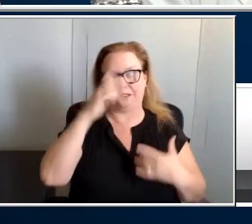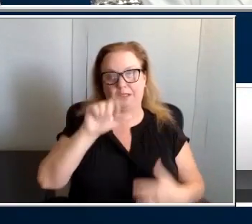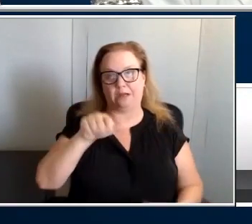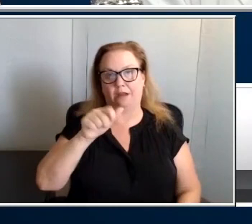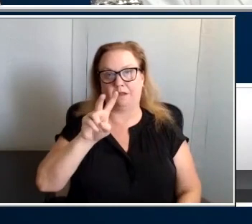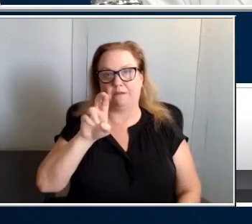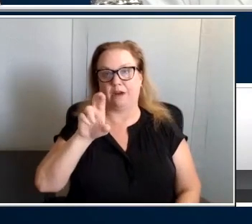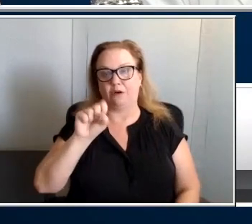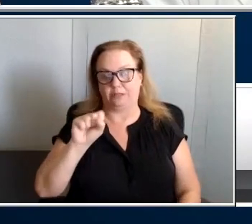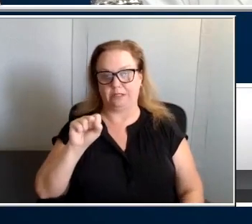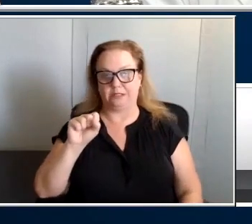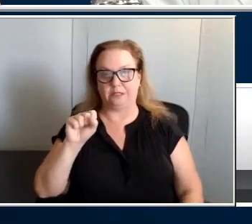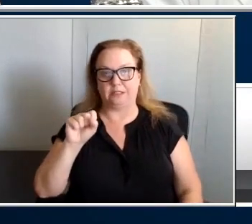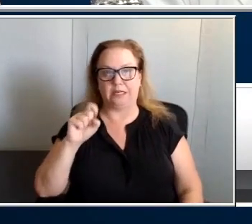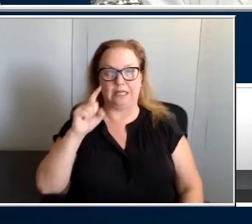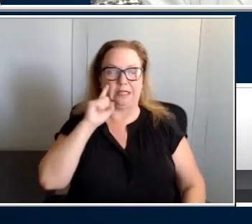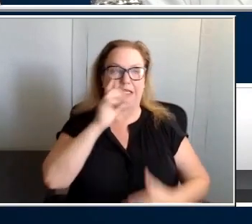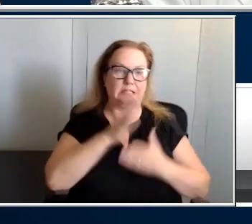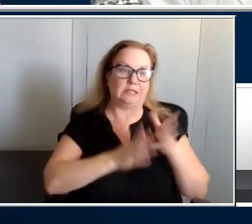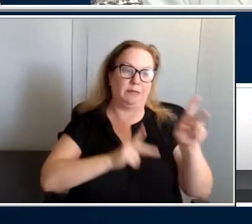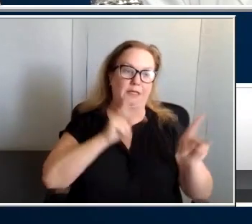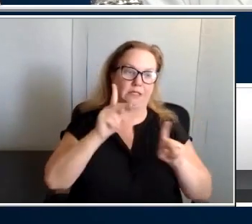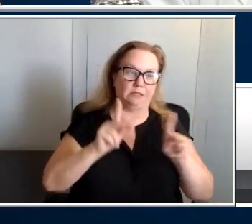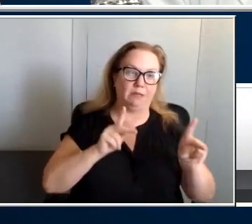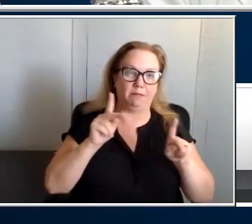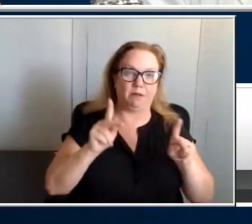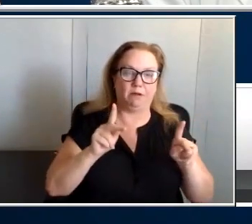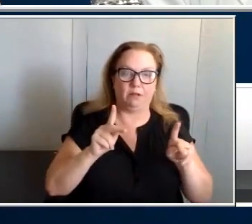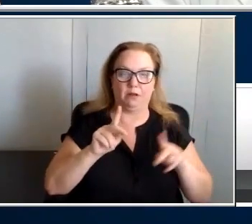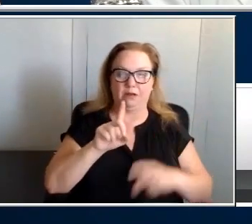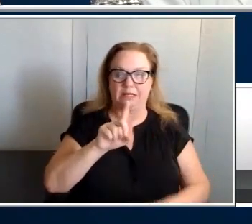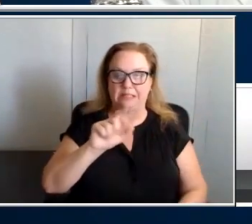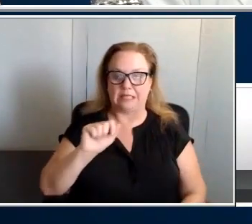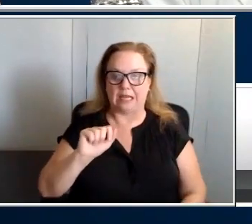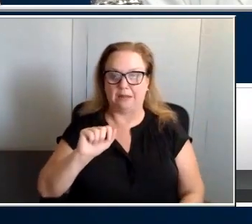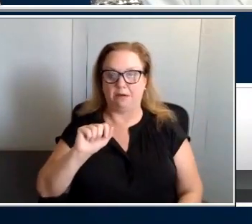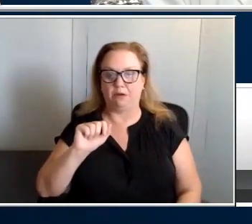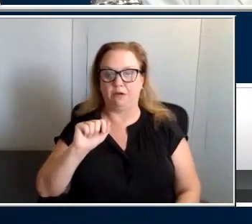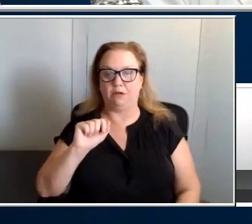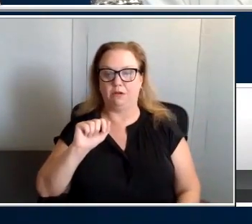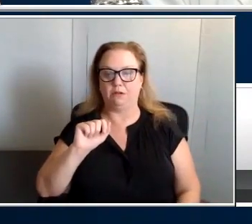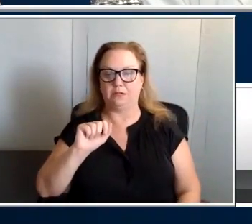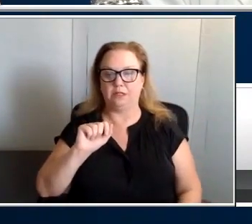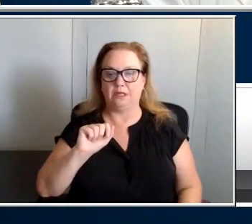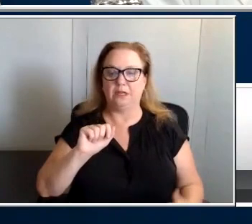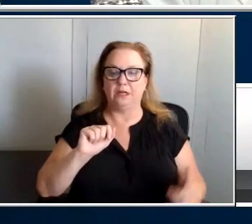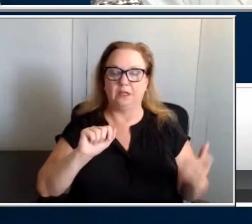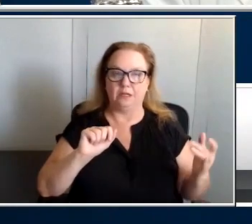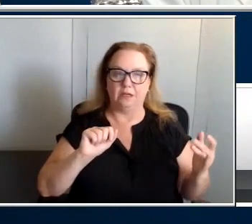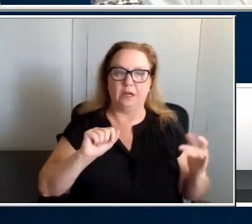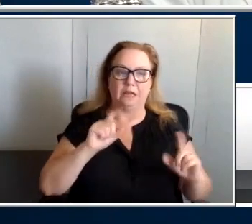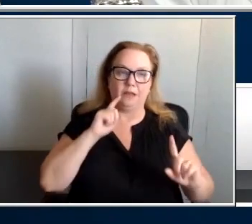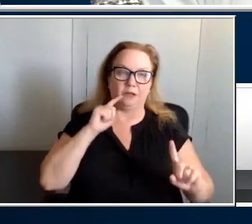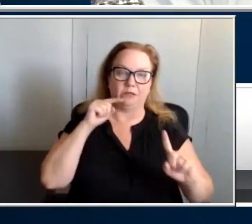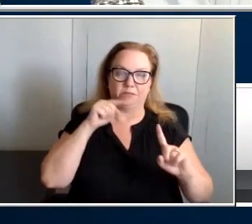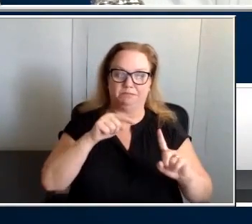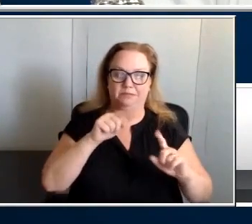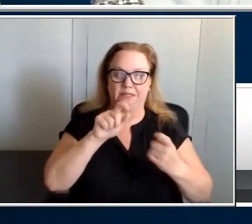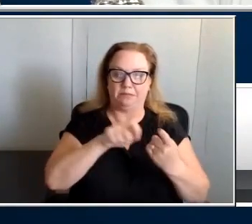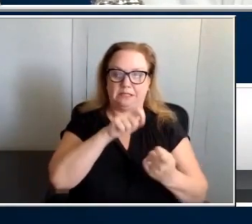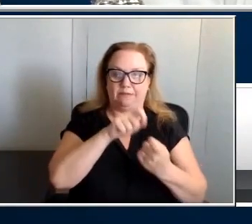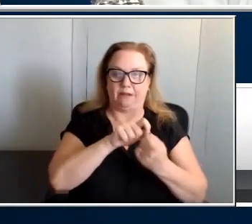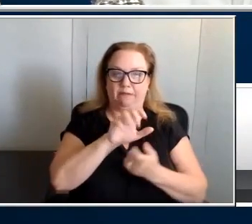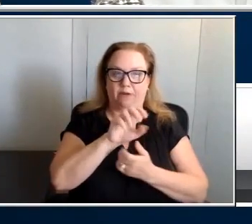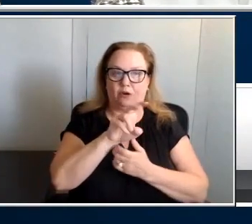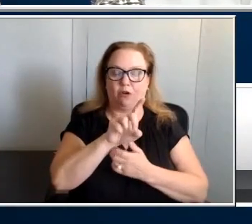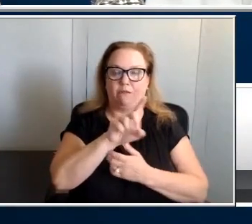think some of these people are now being disabled, and there are now criteria specifically for COVID disability. So this is a